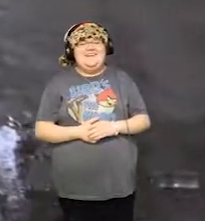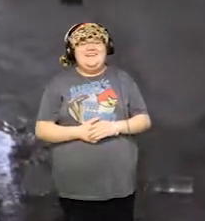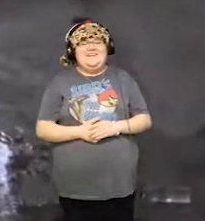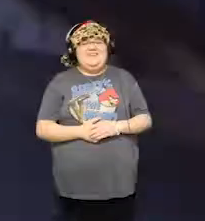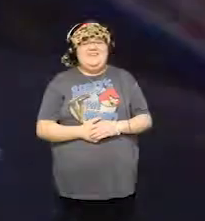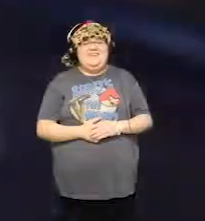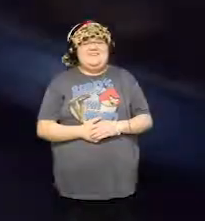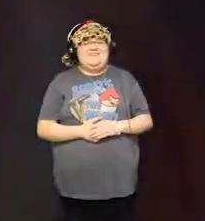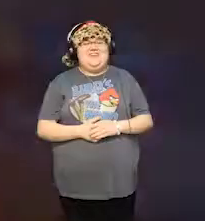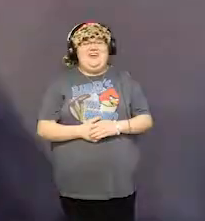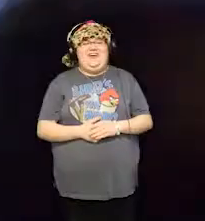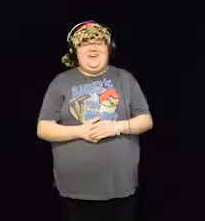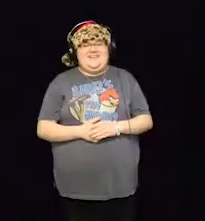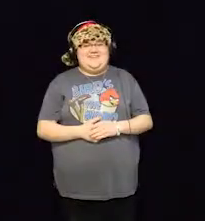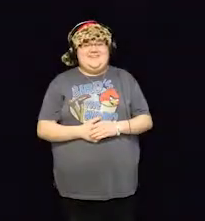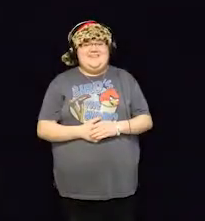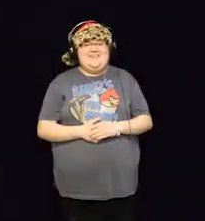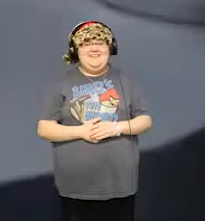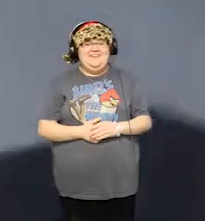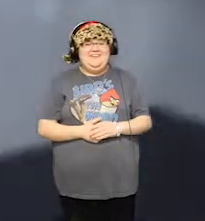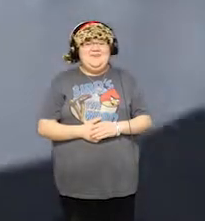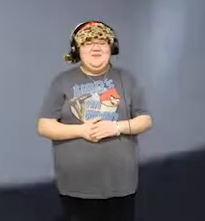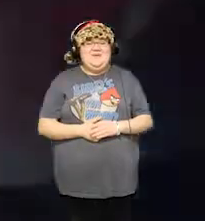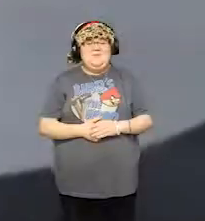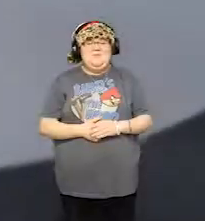my God.